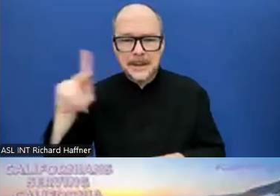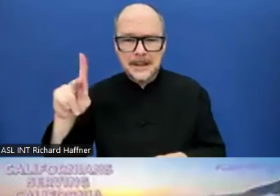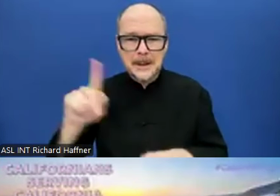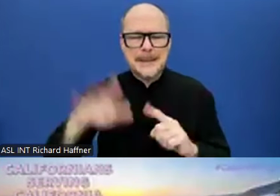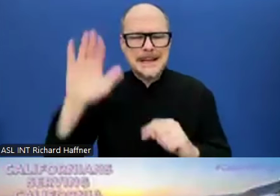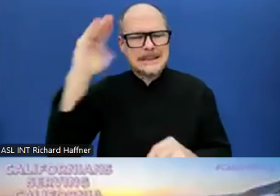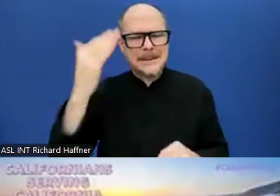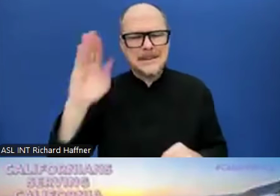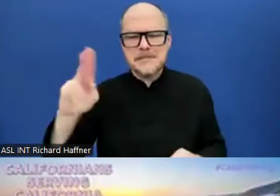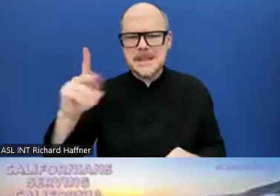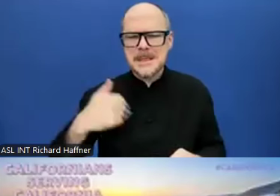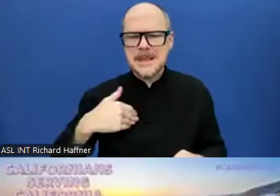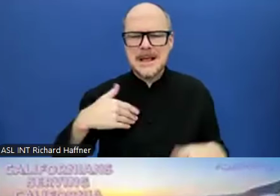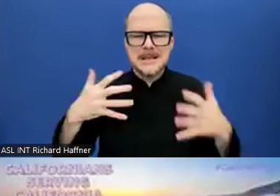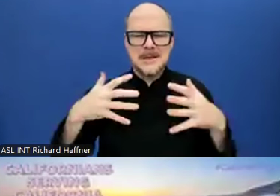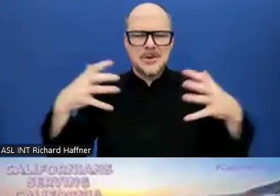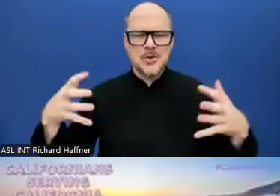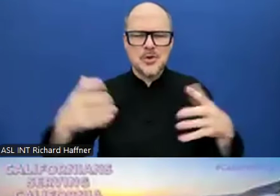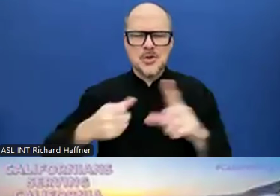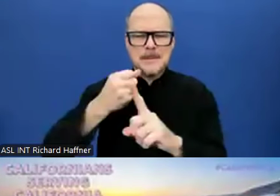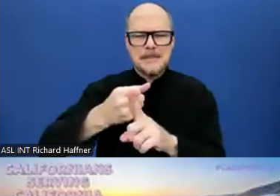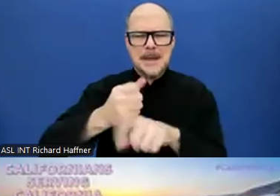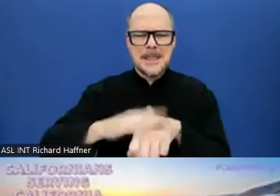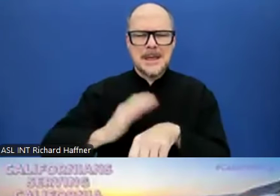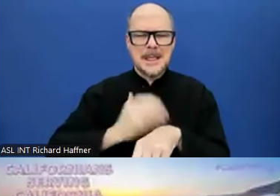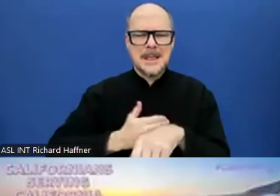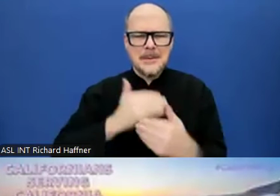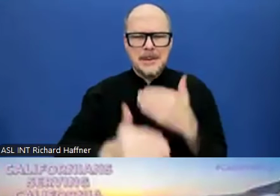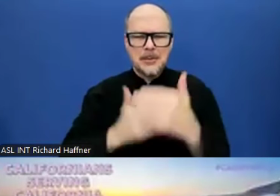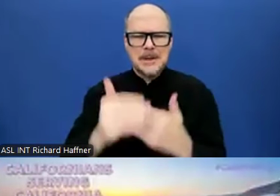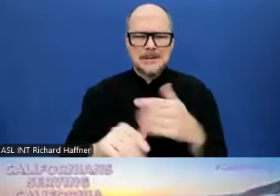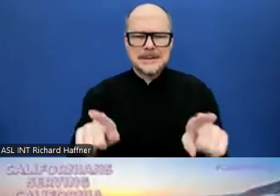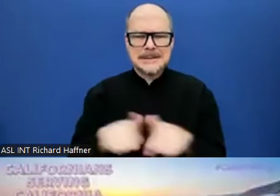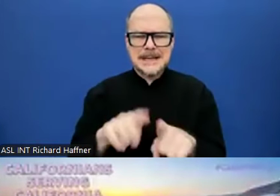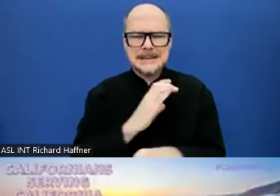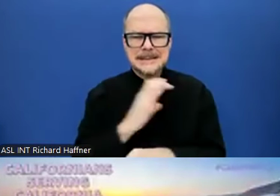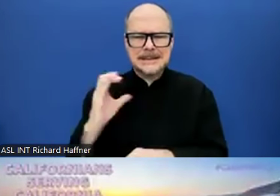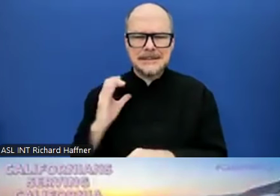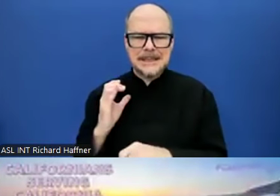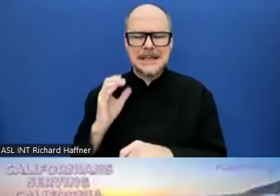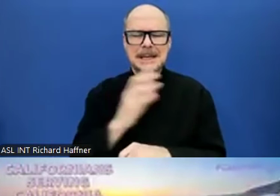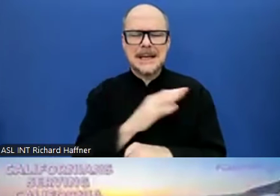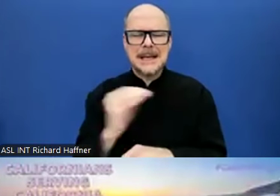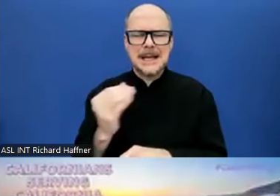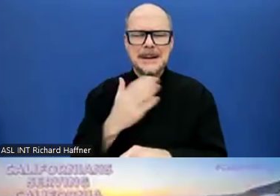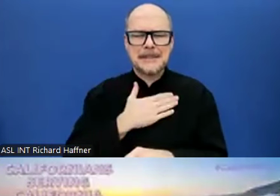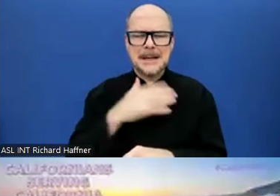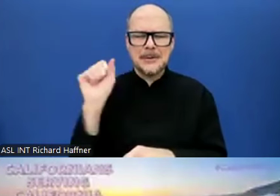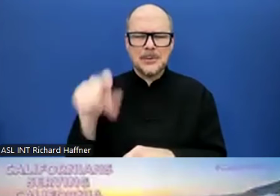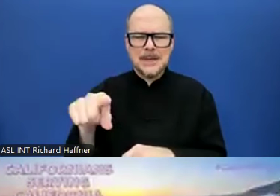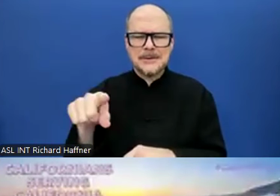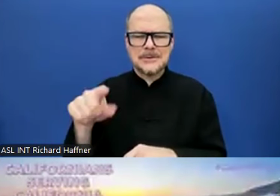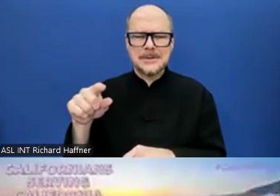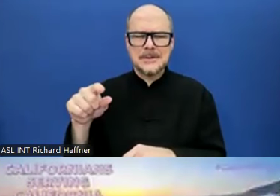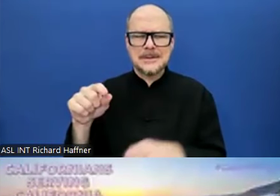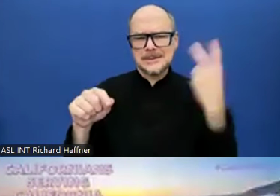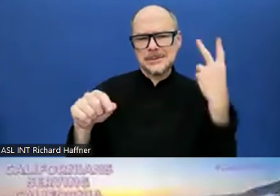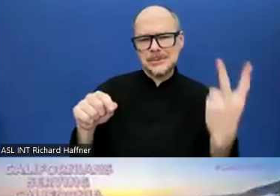a huge impact on our process as a committee. And my question comes in two forms. Number